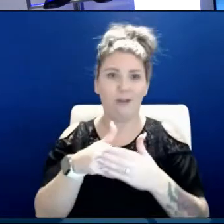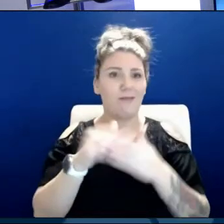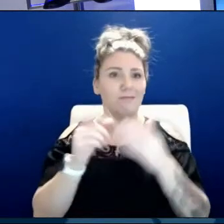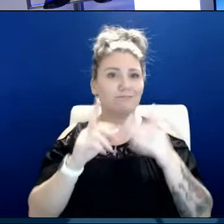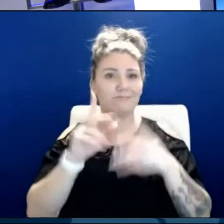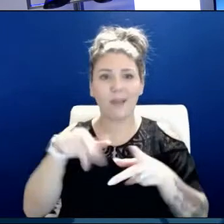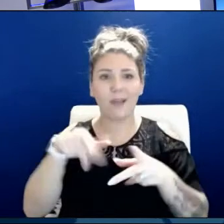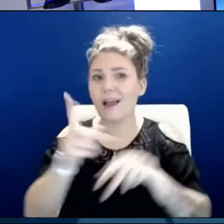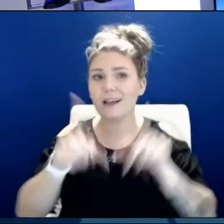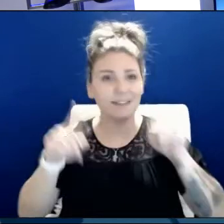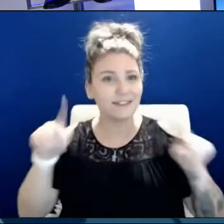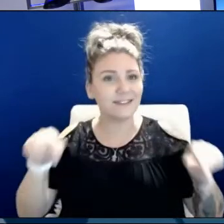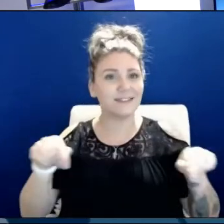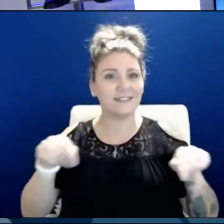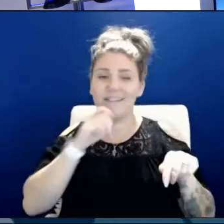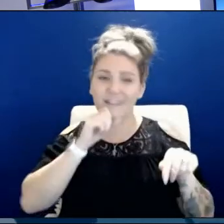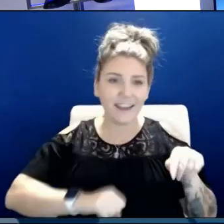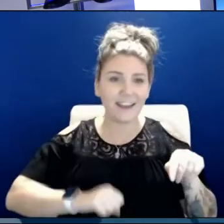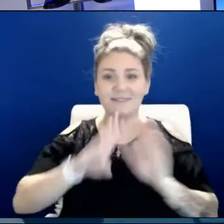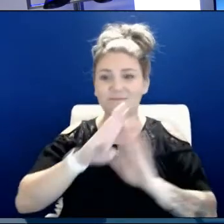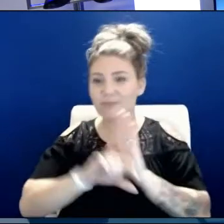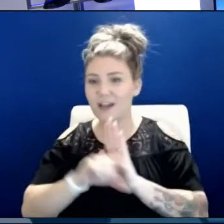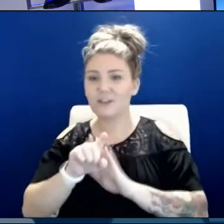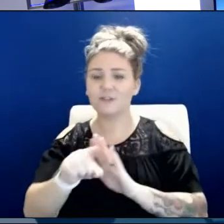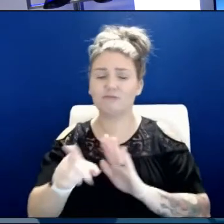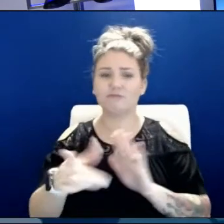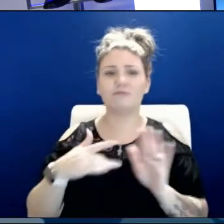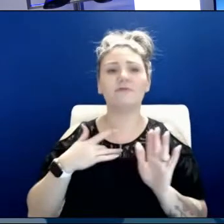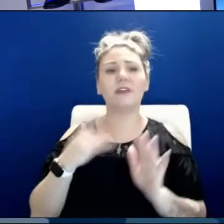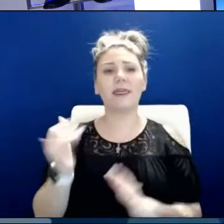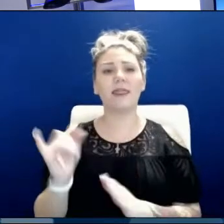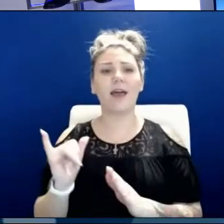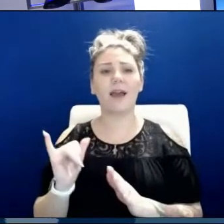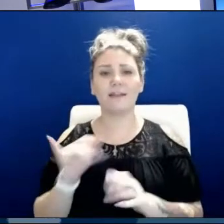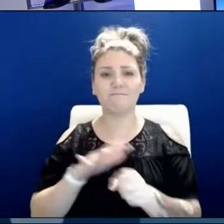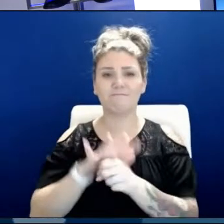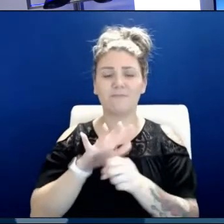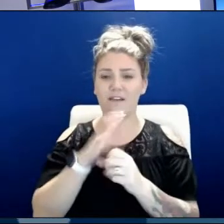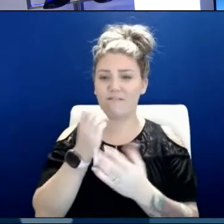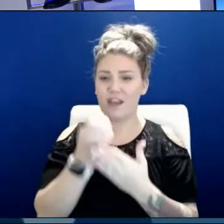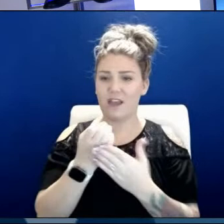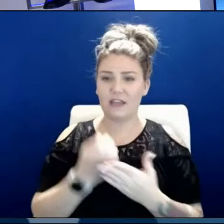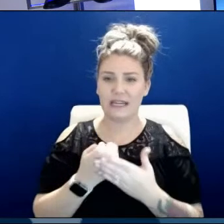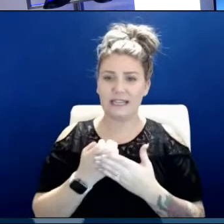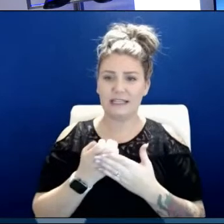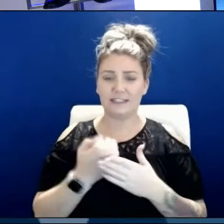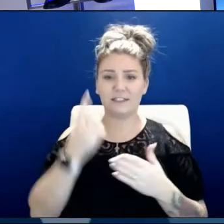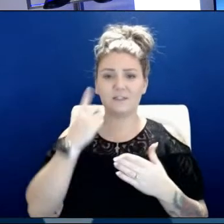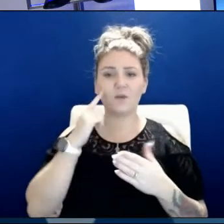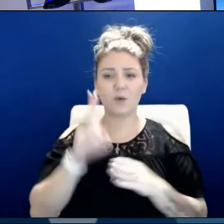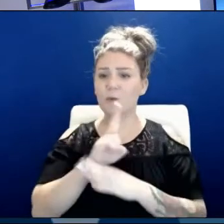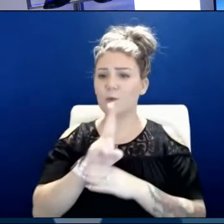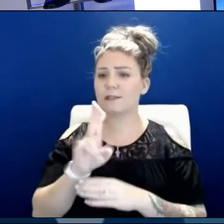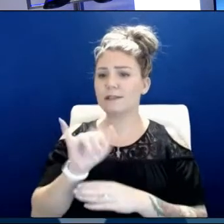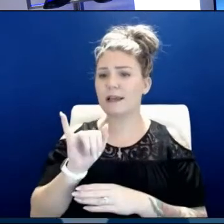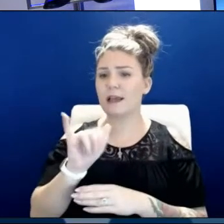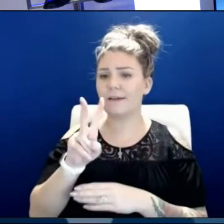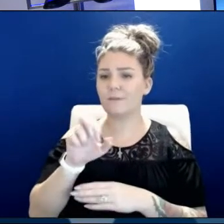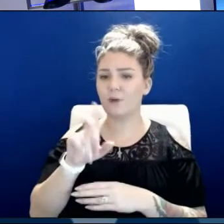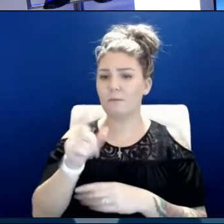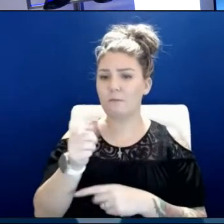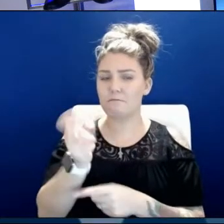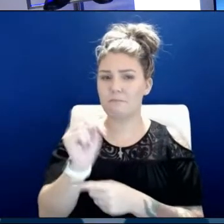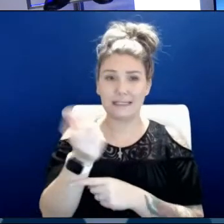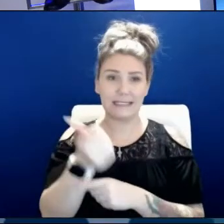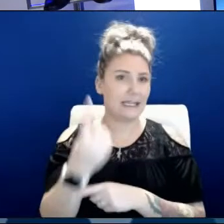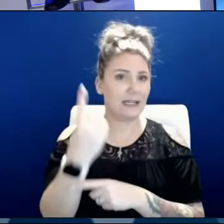sorts of diseases. Do you feel like there is enough evidence right now to use ivermectin, just that anybody should be able to walk